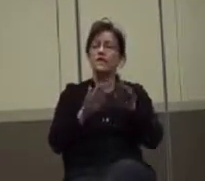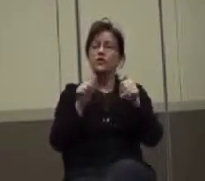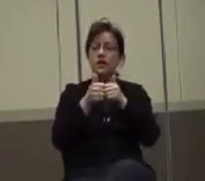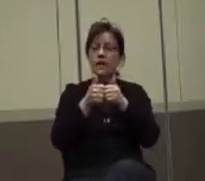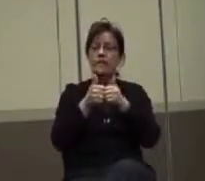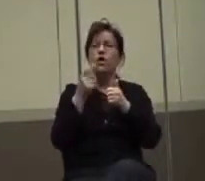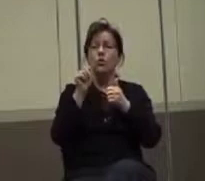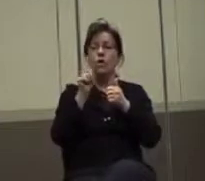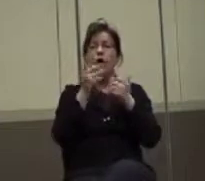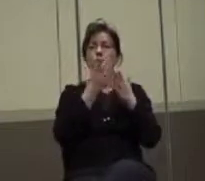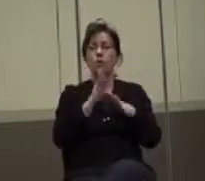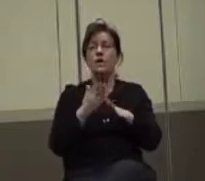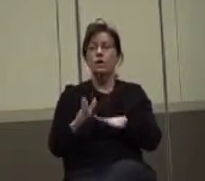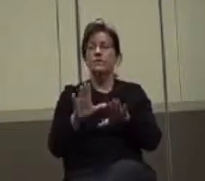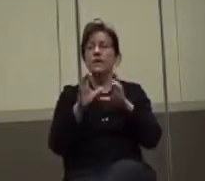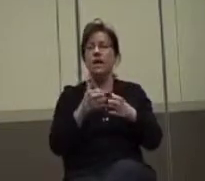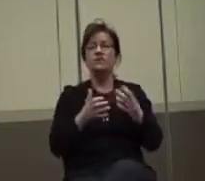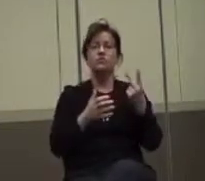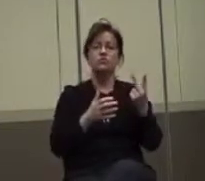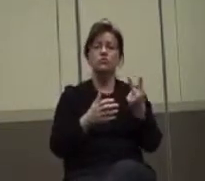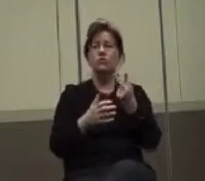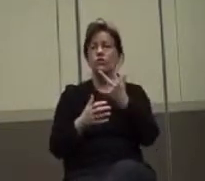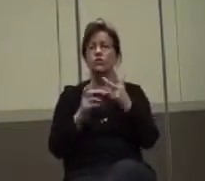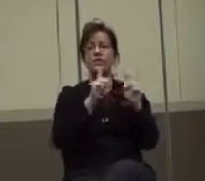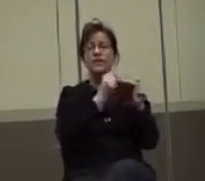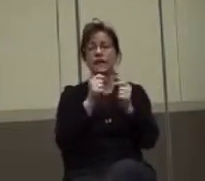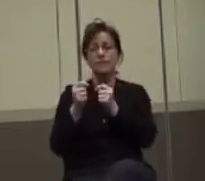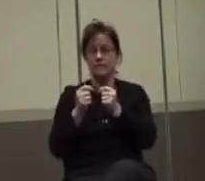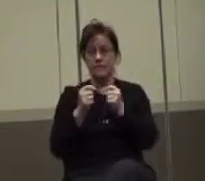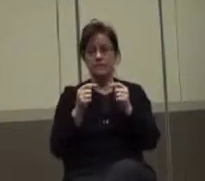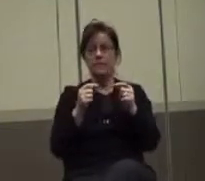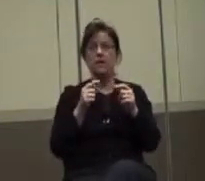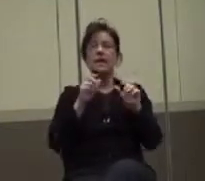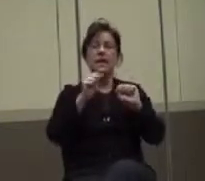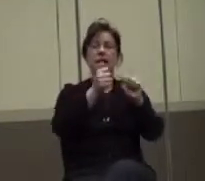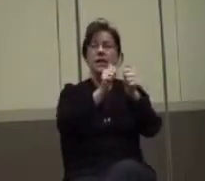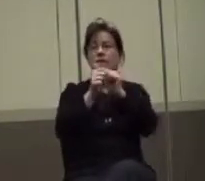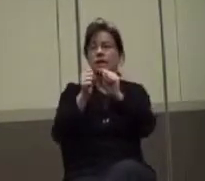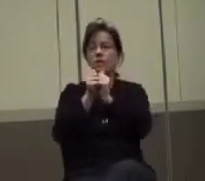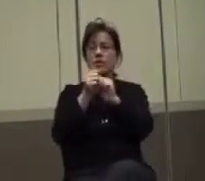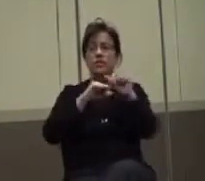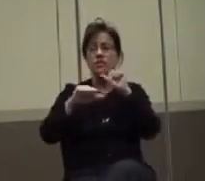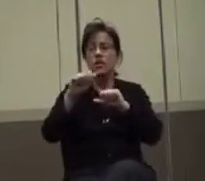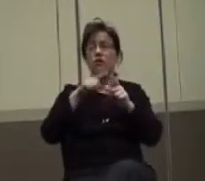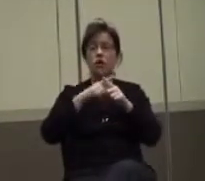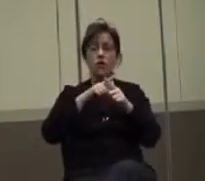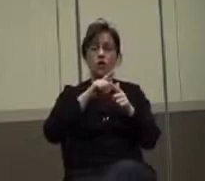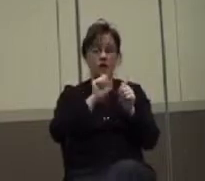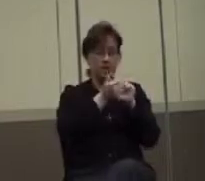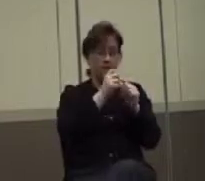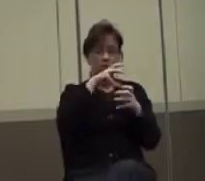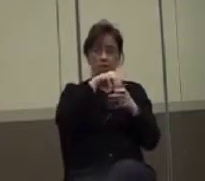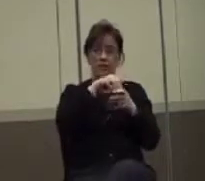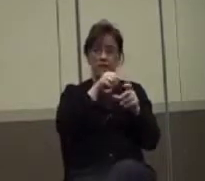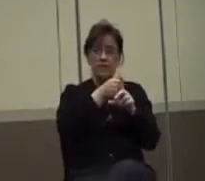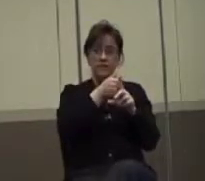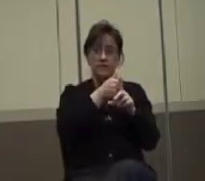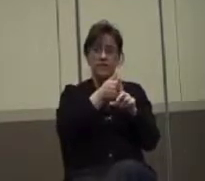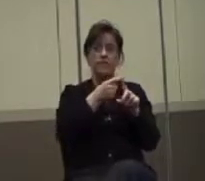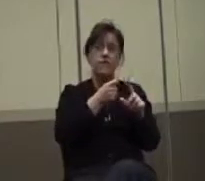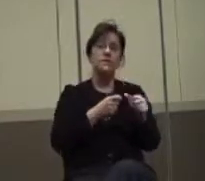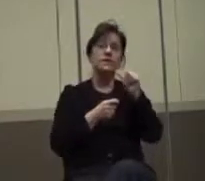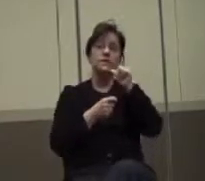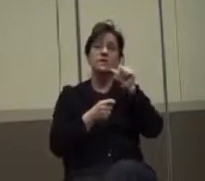3 teams. And the teams basically, they can either compete with each other or they can compete with themselves from the previous day in terms